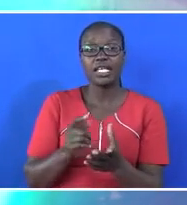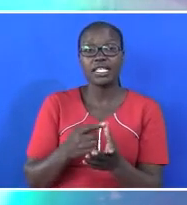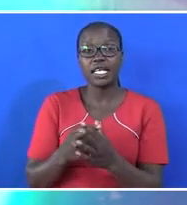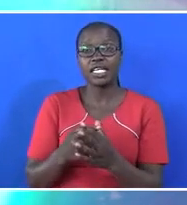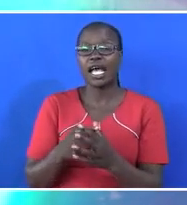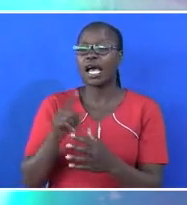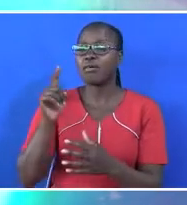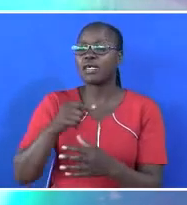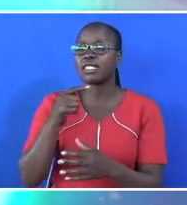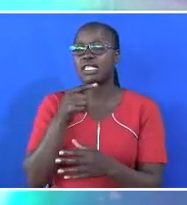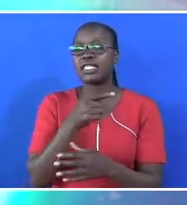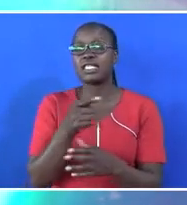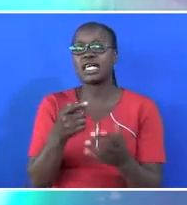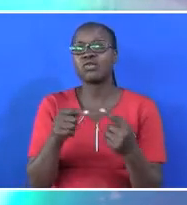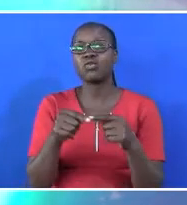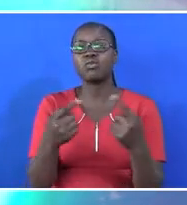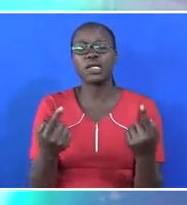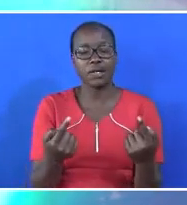pray, children of God,